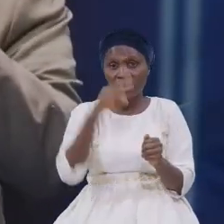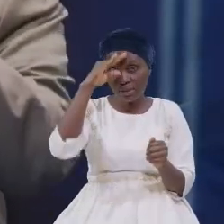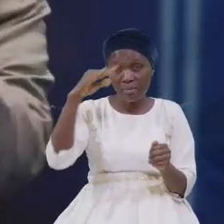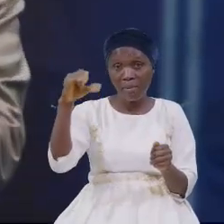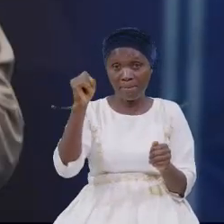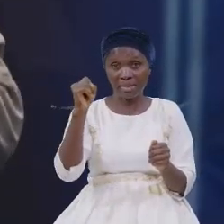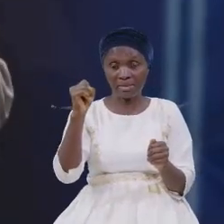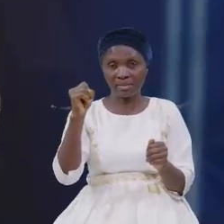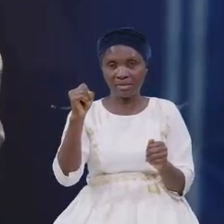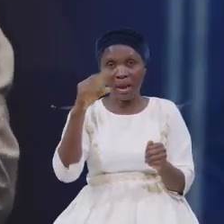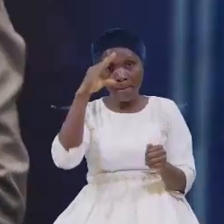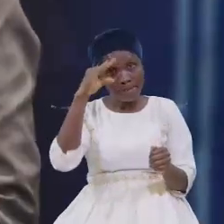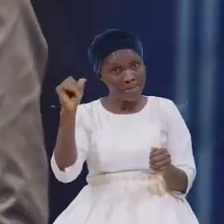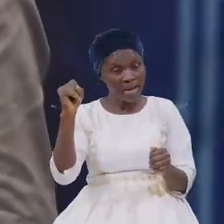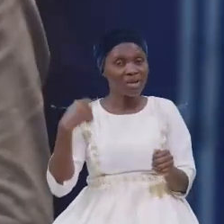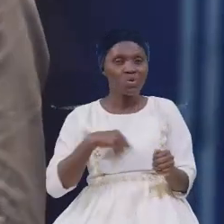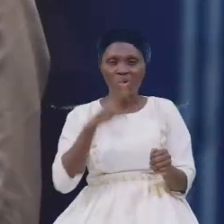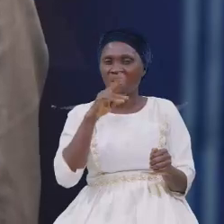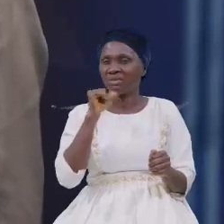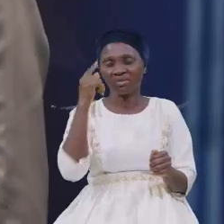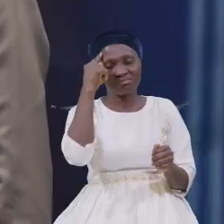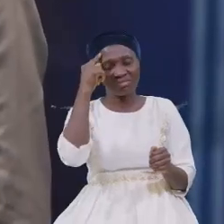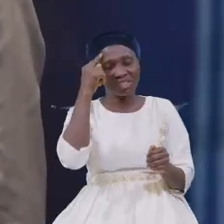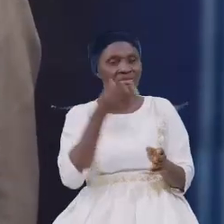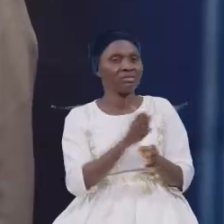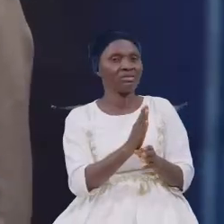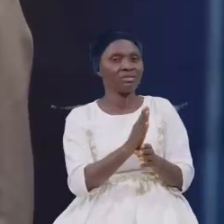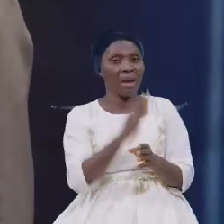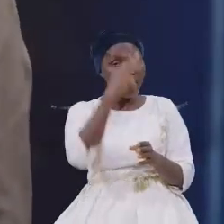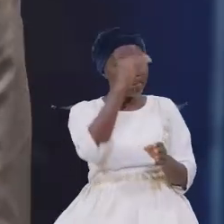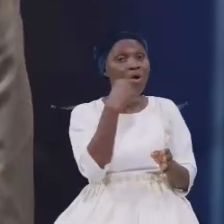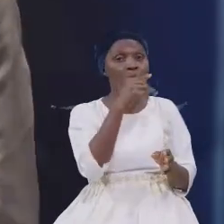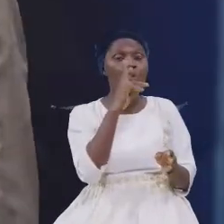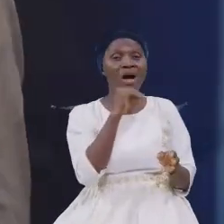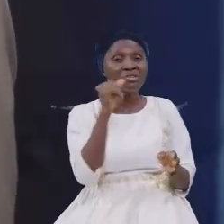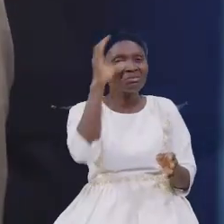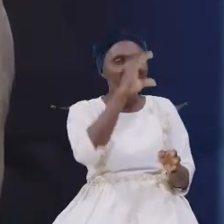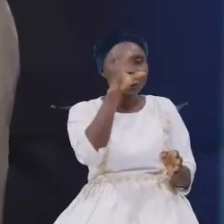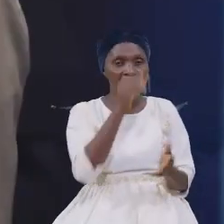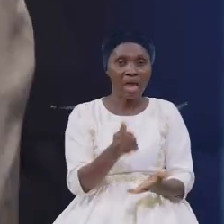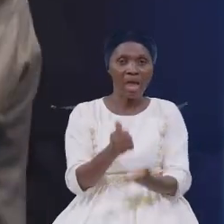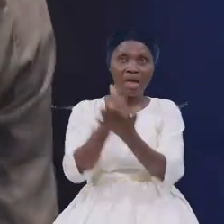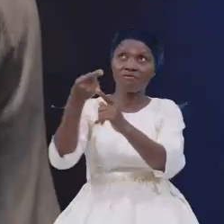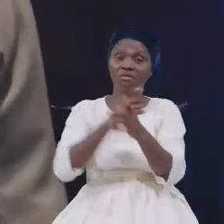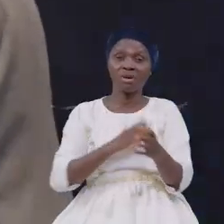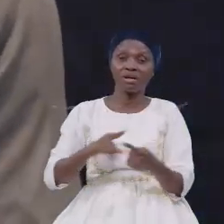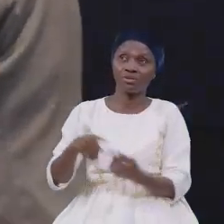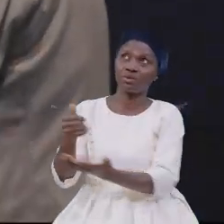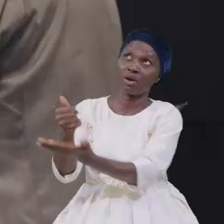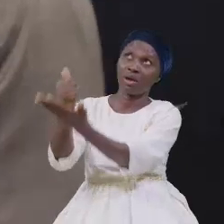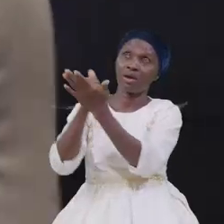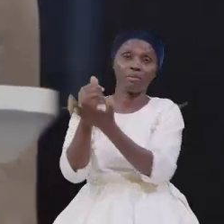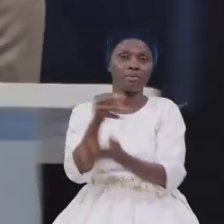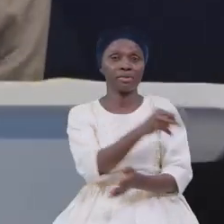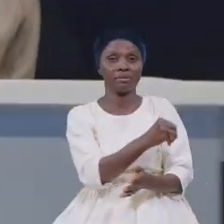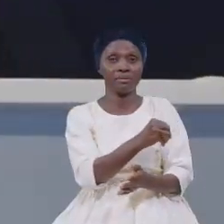right, with men who are not seeking help from Christ to help them, from men, with